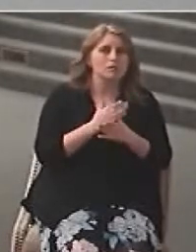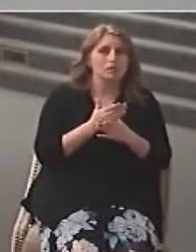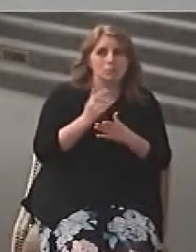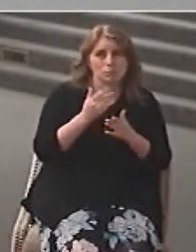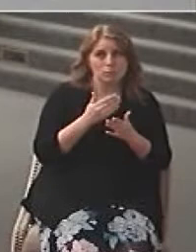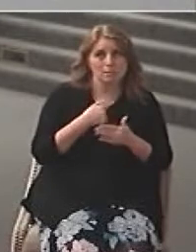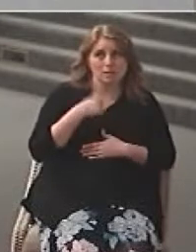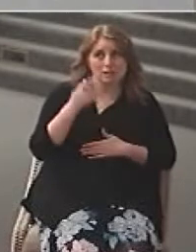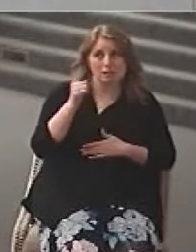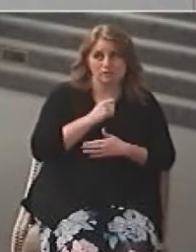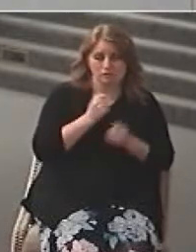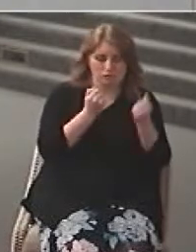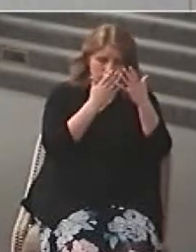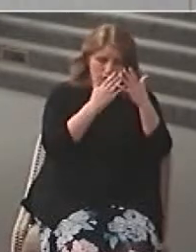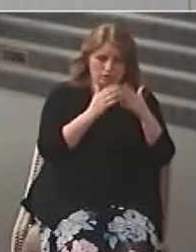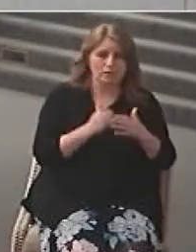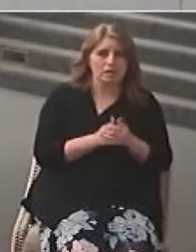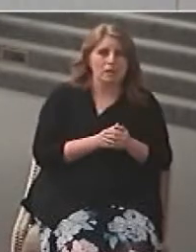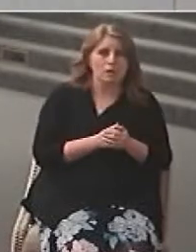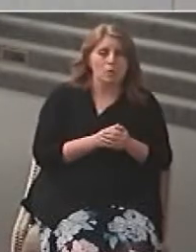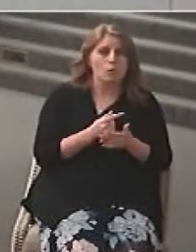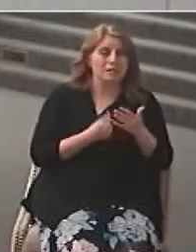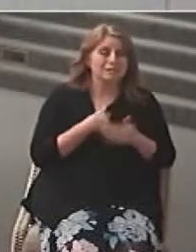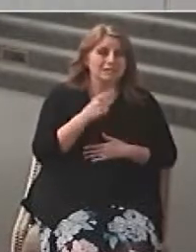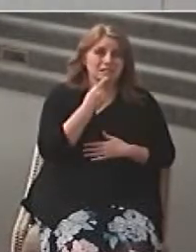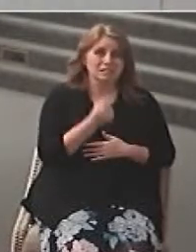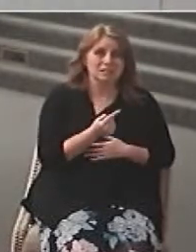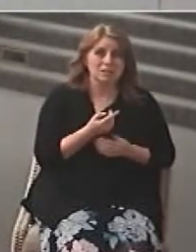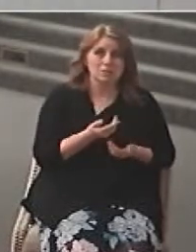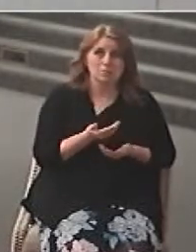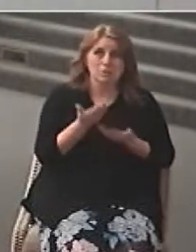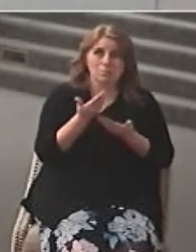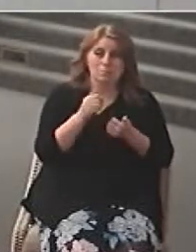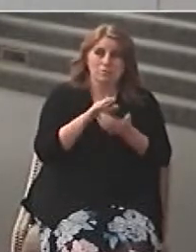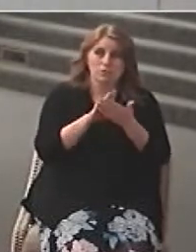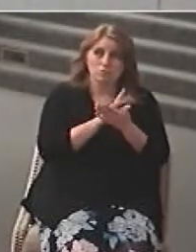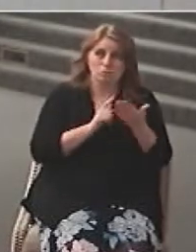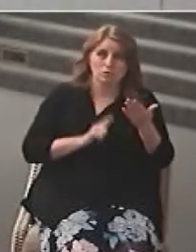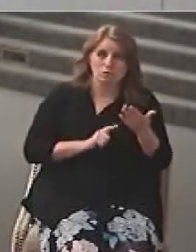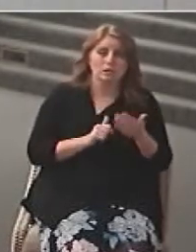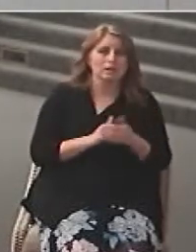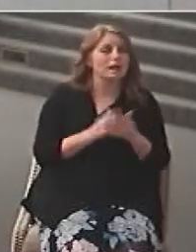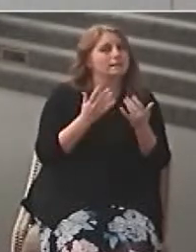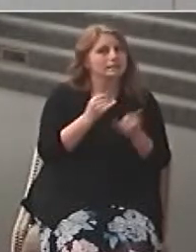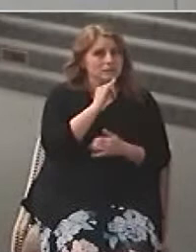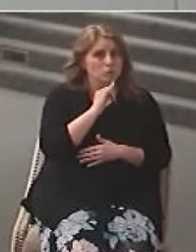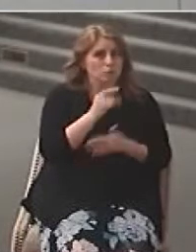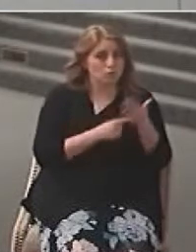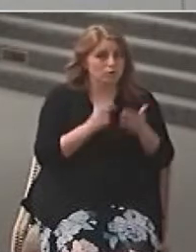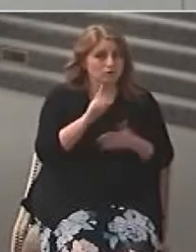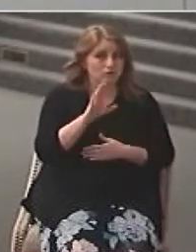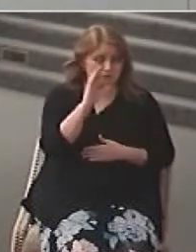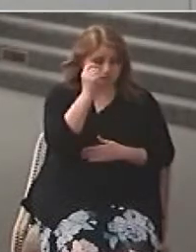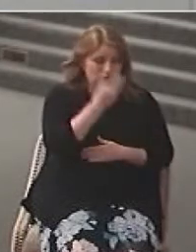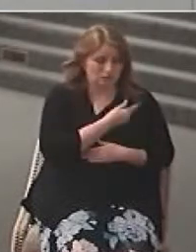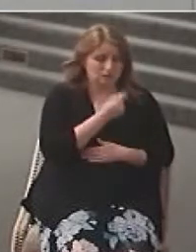Father. And He takes what I have to say before the Lord, before God, and says, this is what your son has to say.